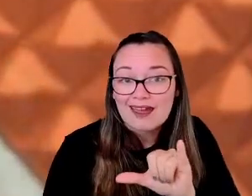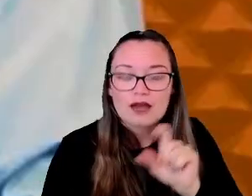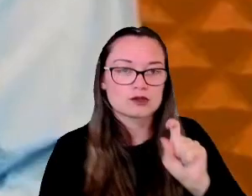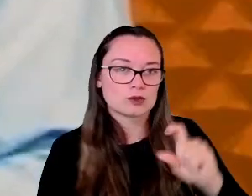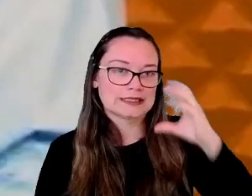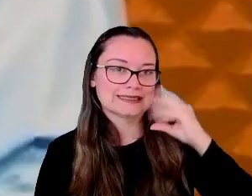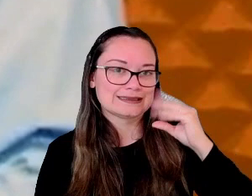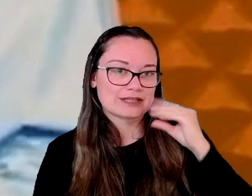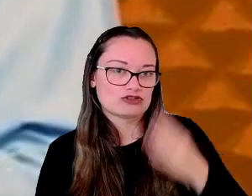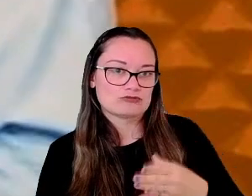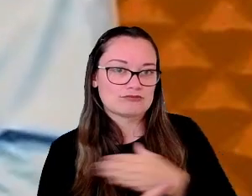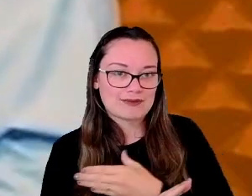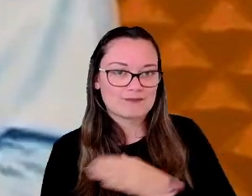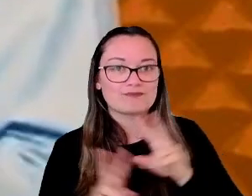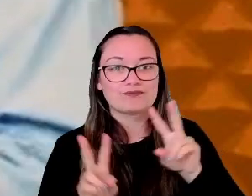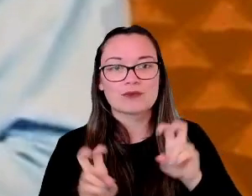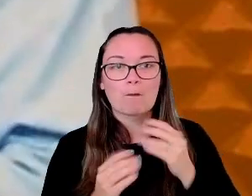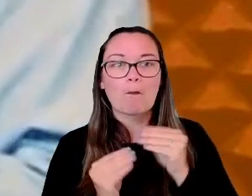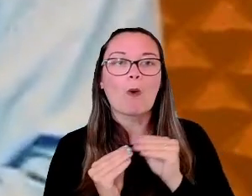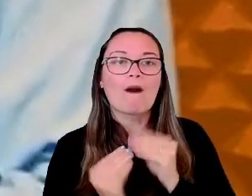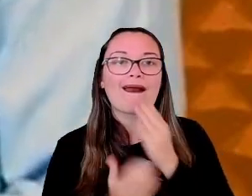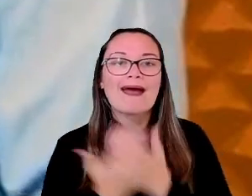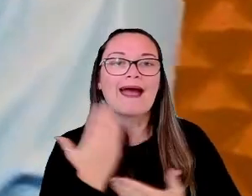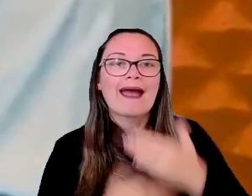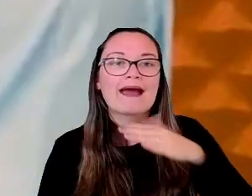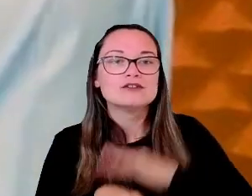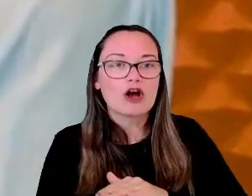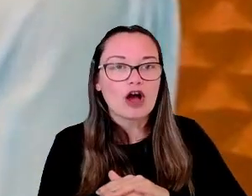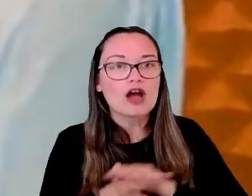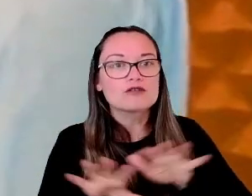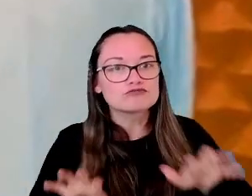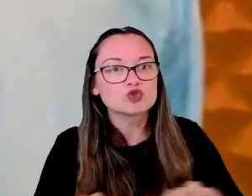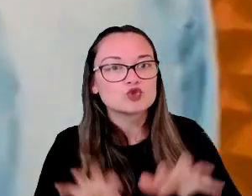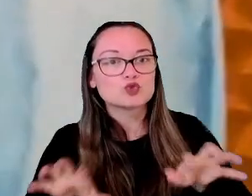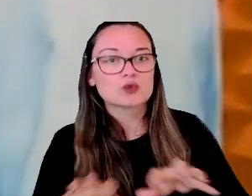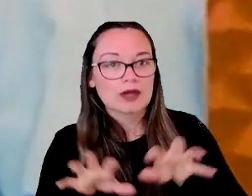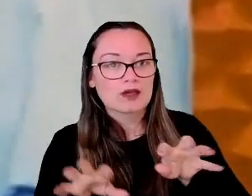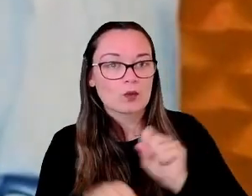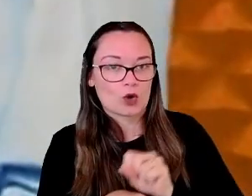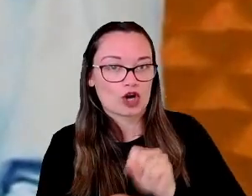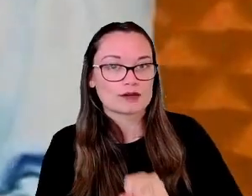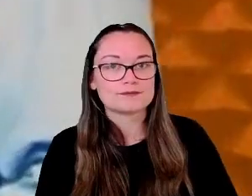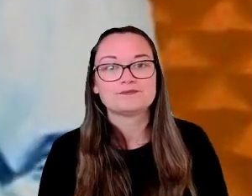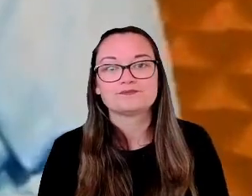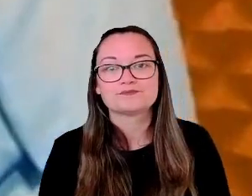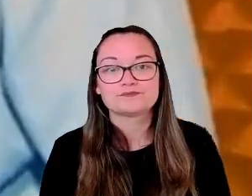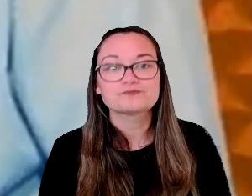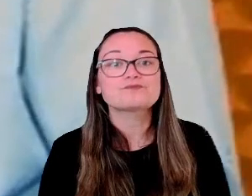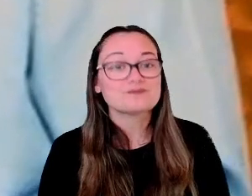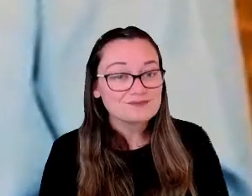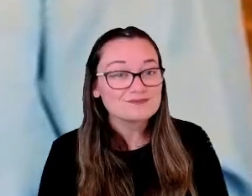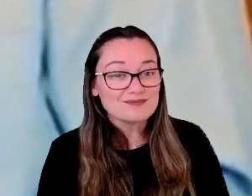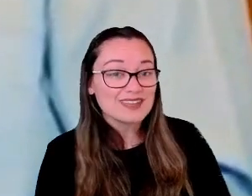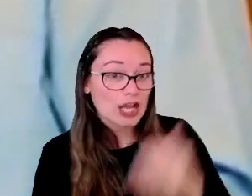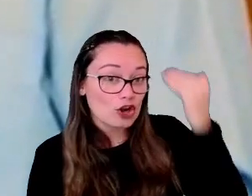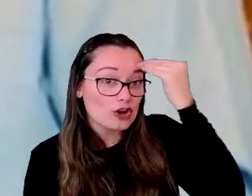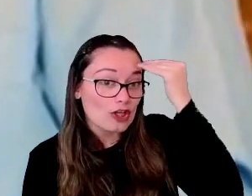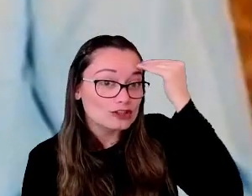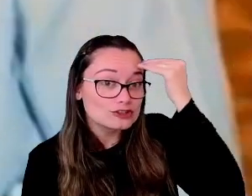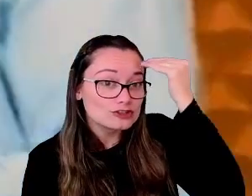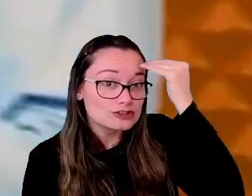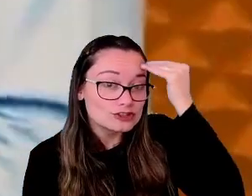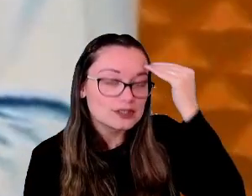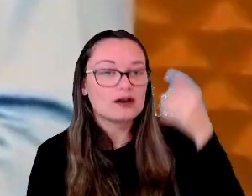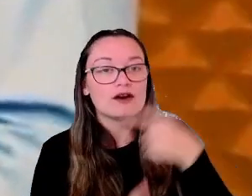experience, that hands-on experience on an actual farm doing this work. The knowledge would come from